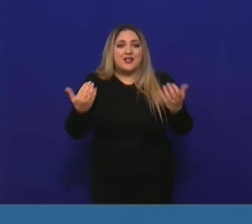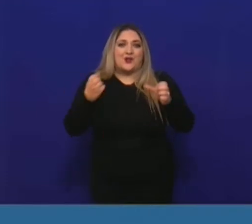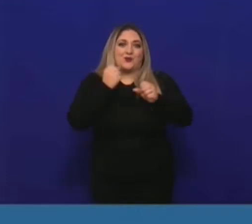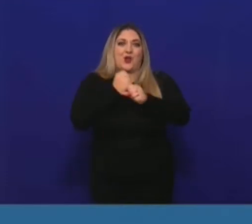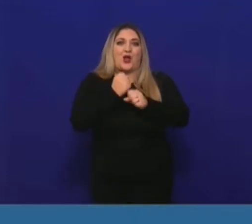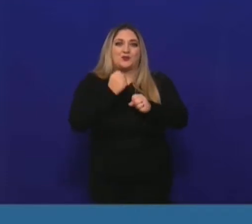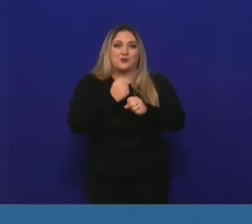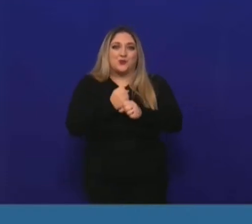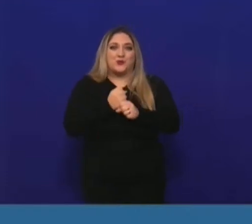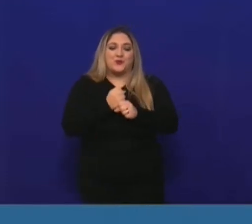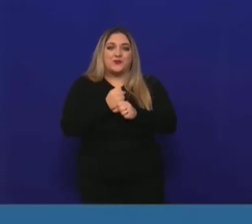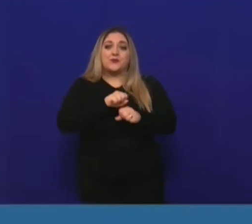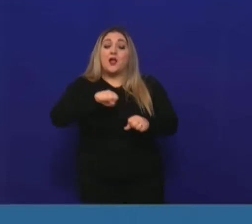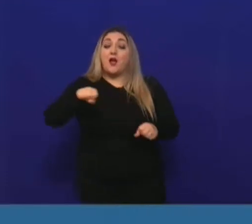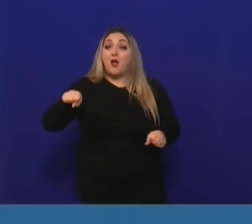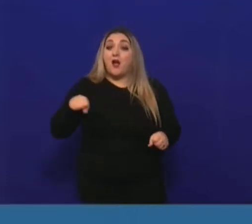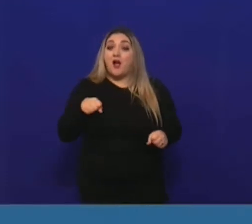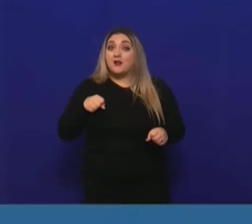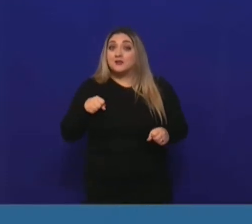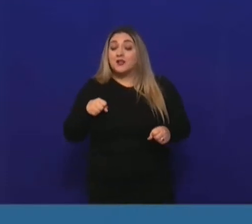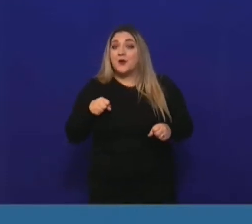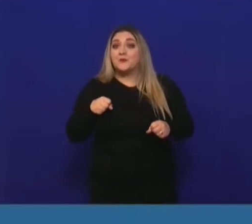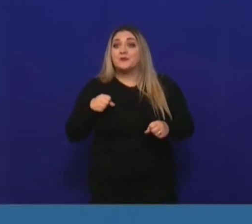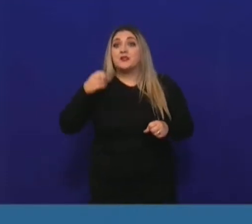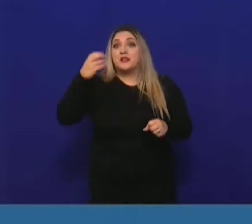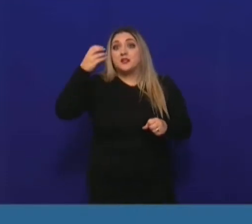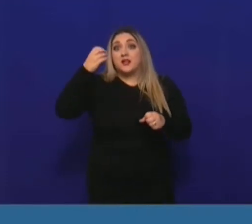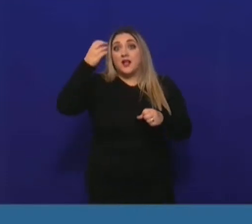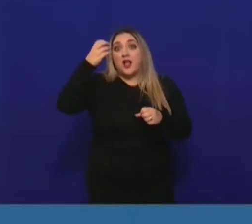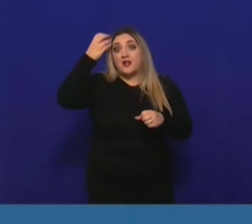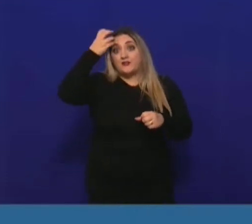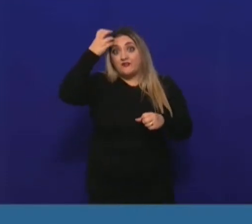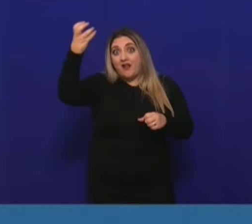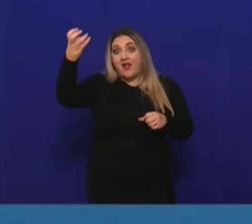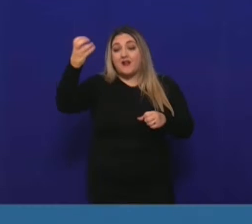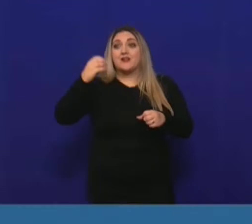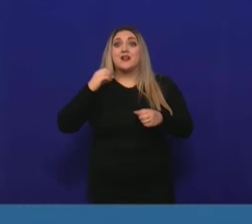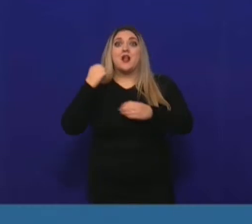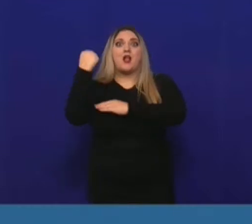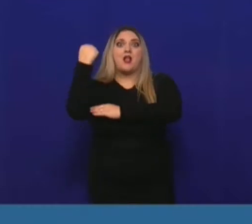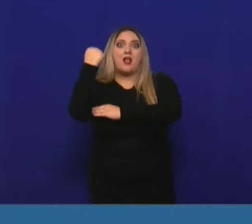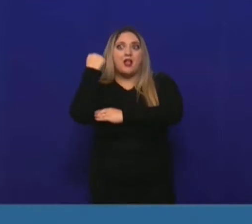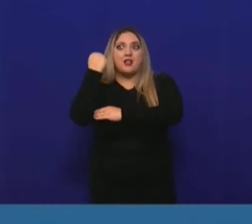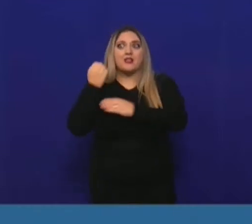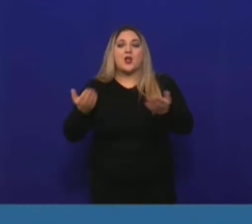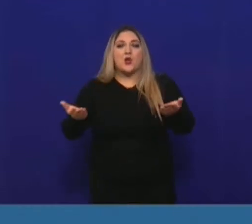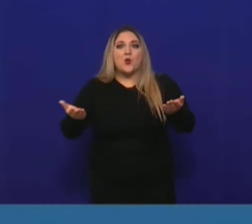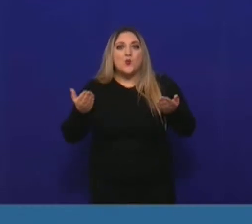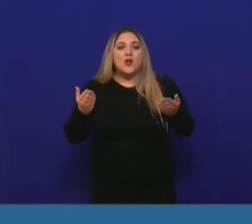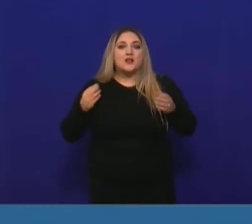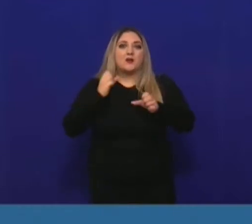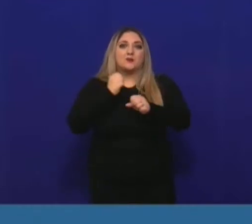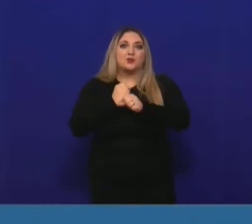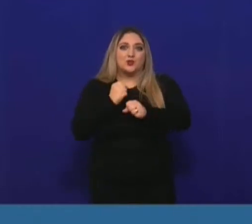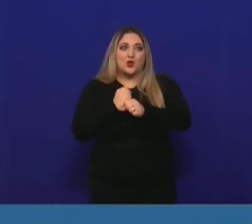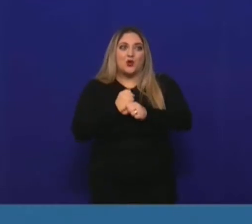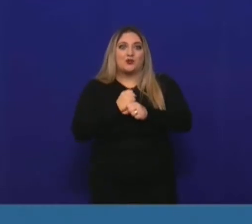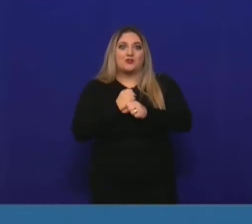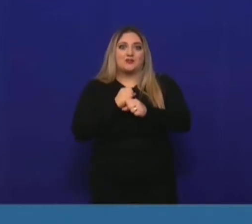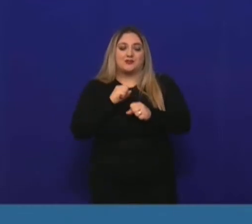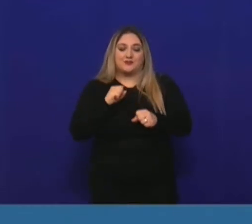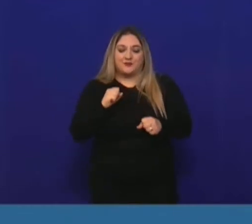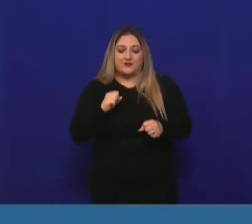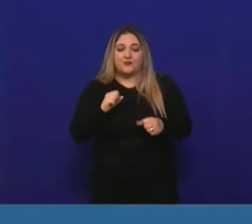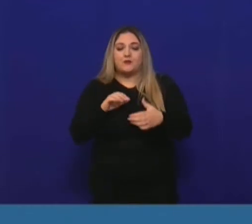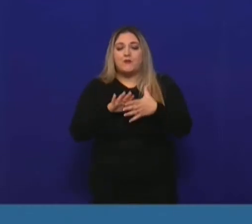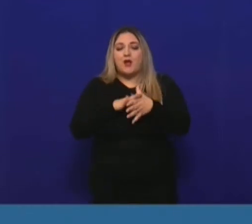bħala Dipartiment ta' Saħħa Pubblika li zidna ħafna nies kemm minn aspetti oħrajn ġifier